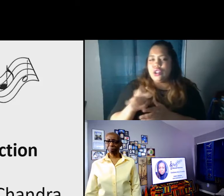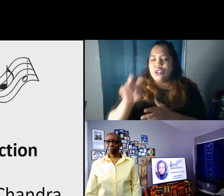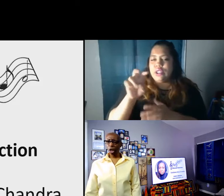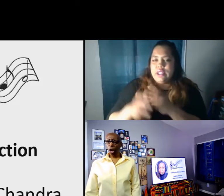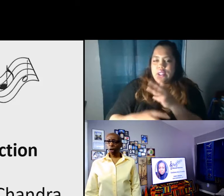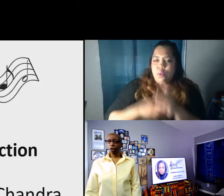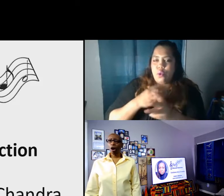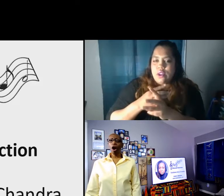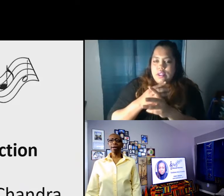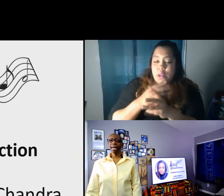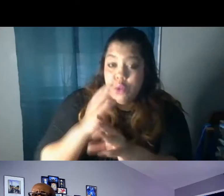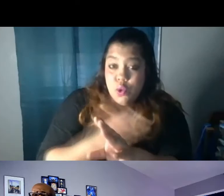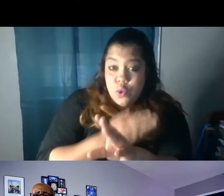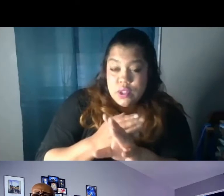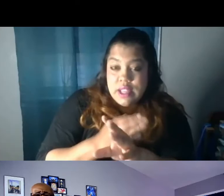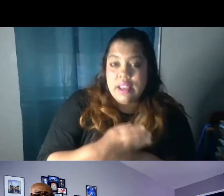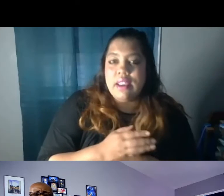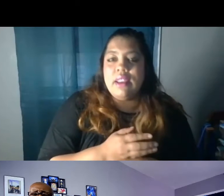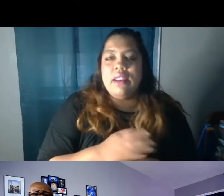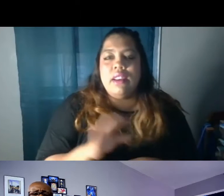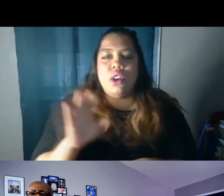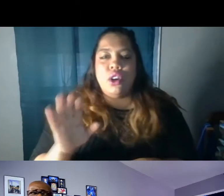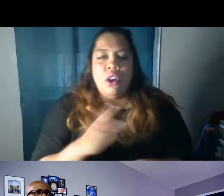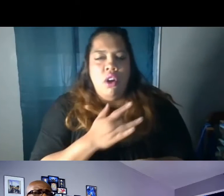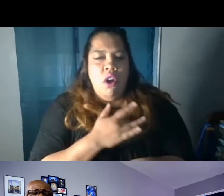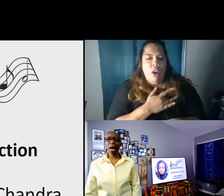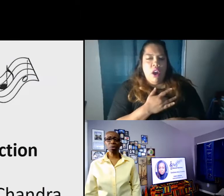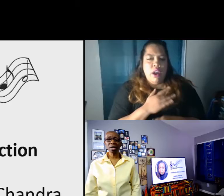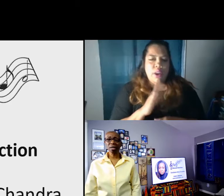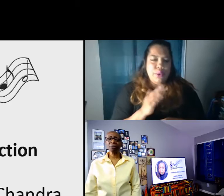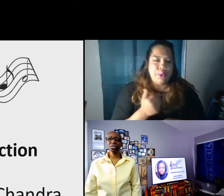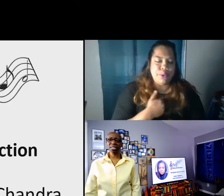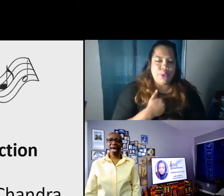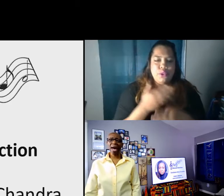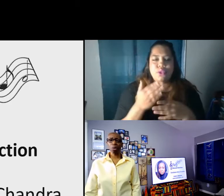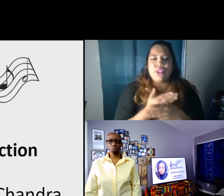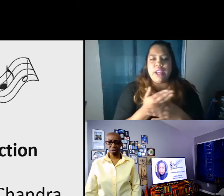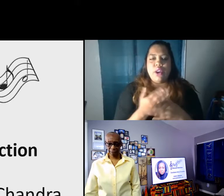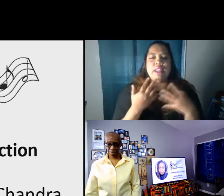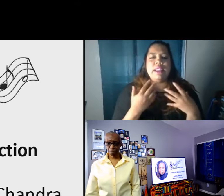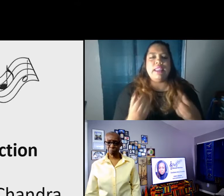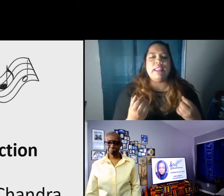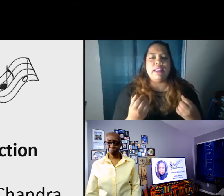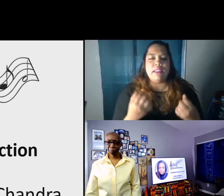songwriting, her heart and soul have shared the healing power of sound.